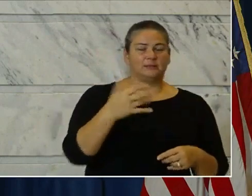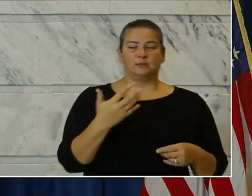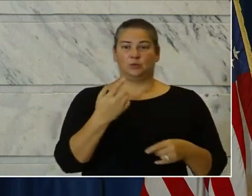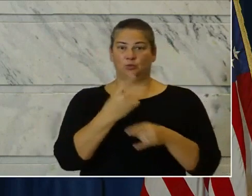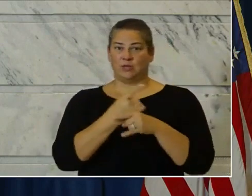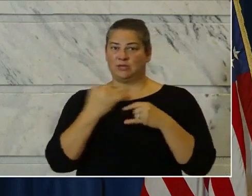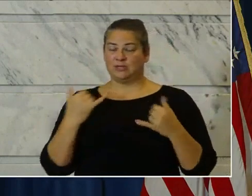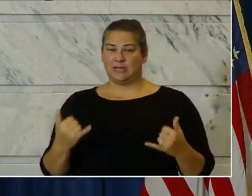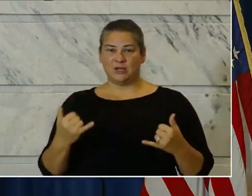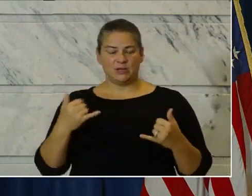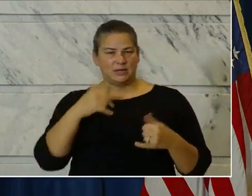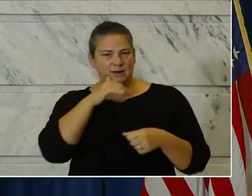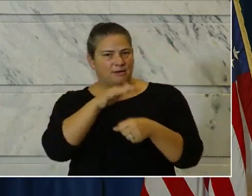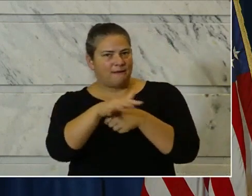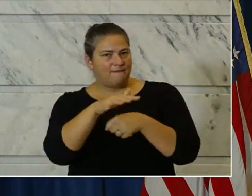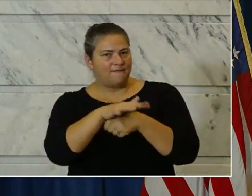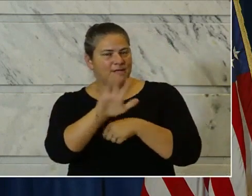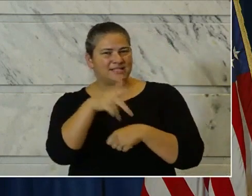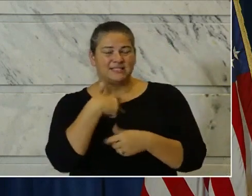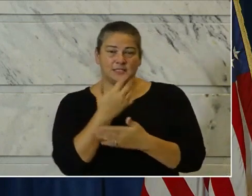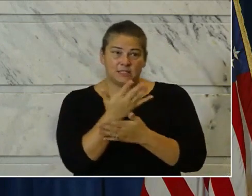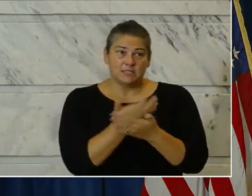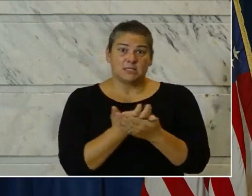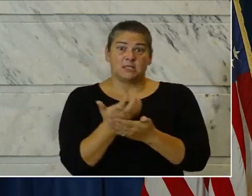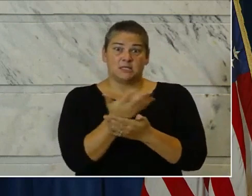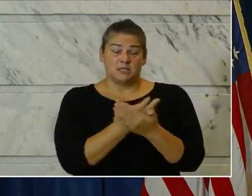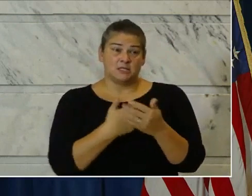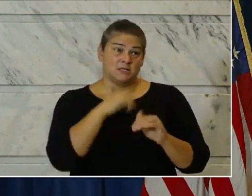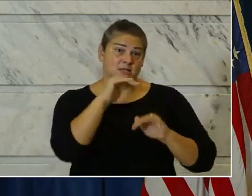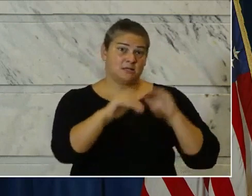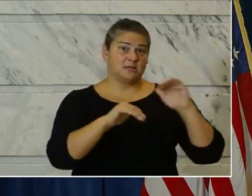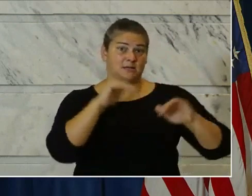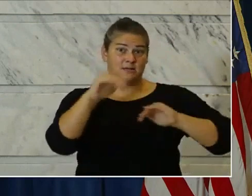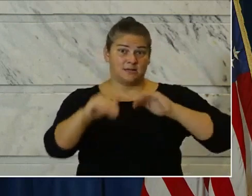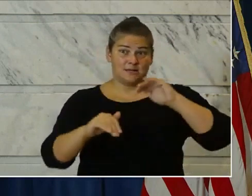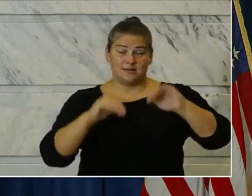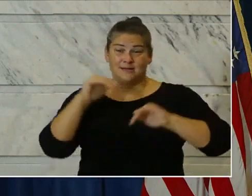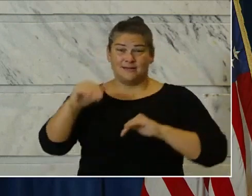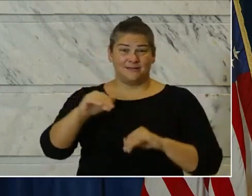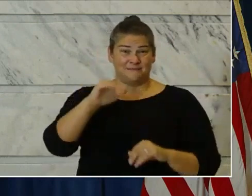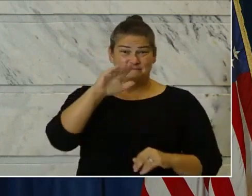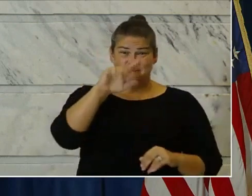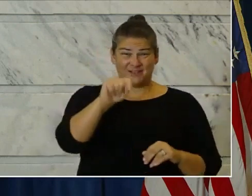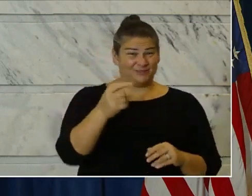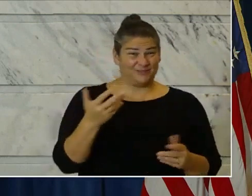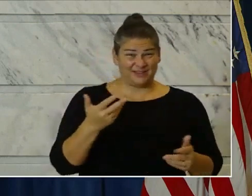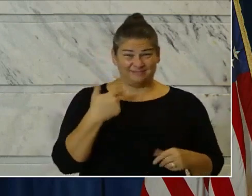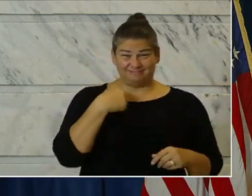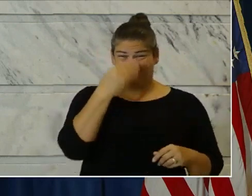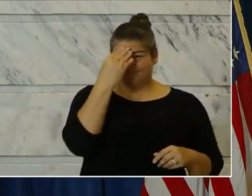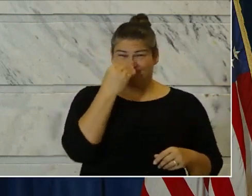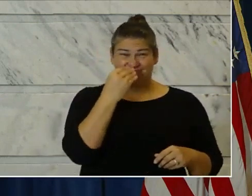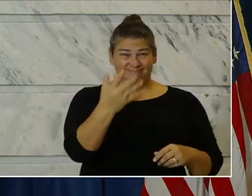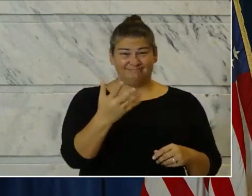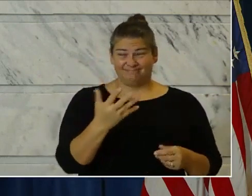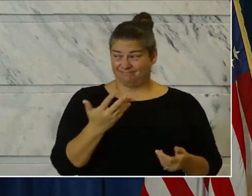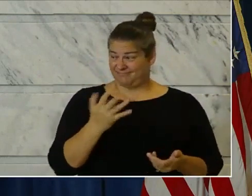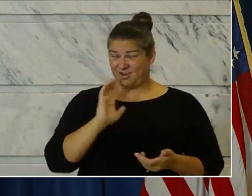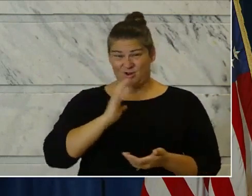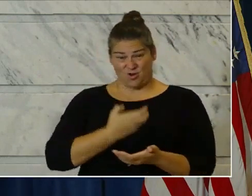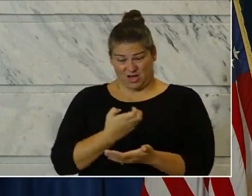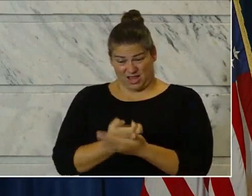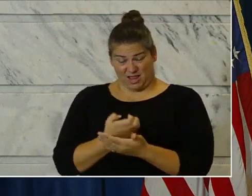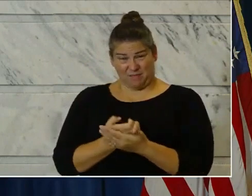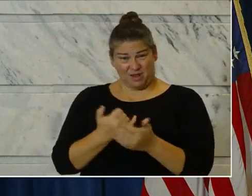moment. I can plead, I can beg, but I can also tell you that for a fact, the amount of our economy that's open,